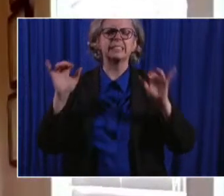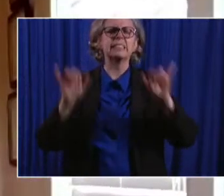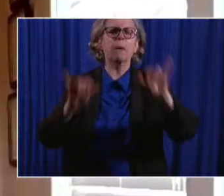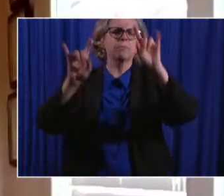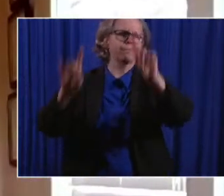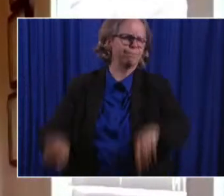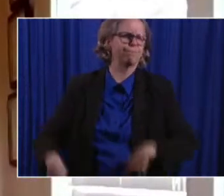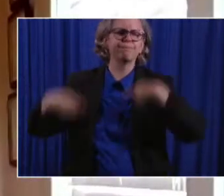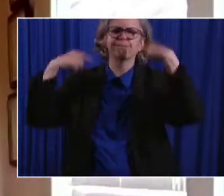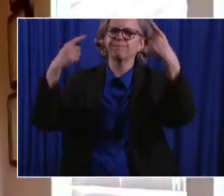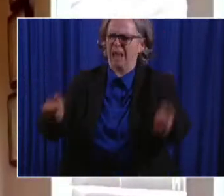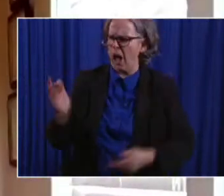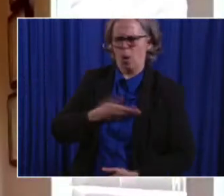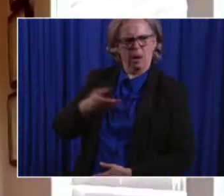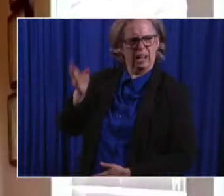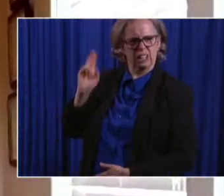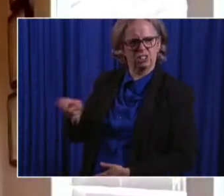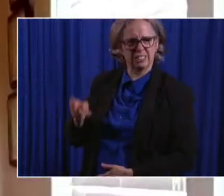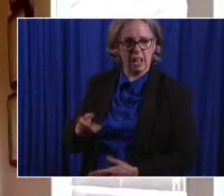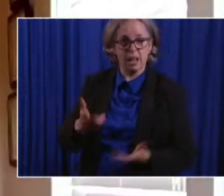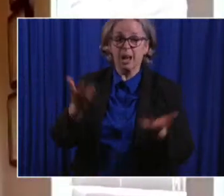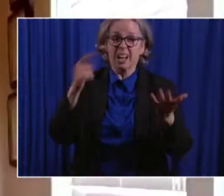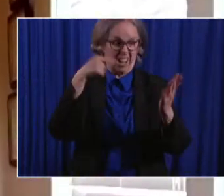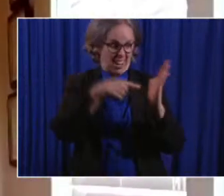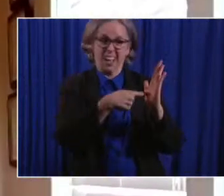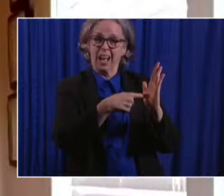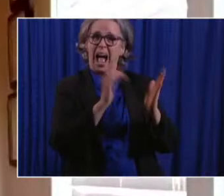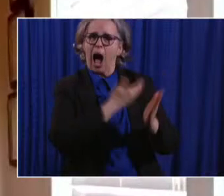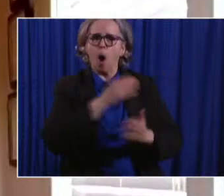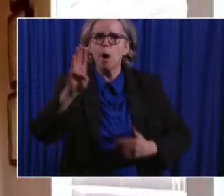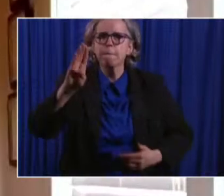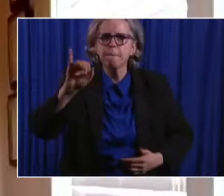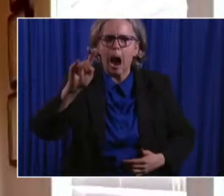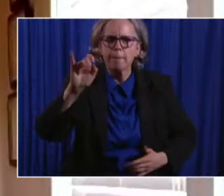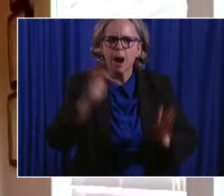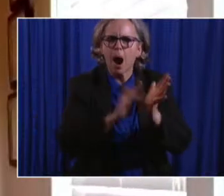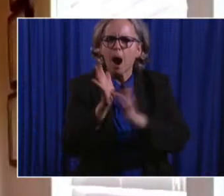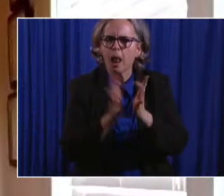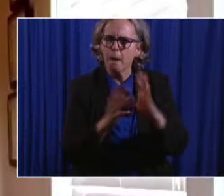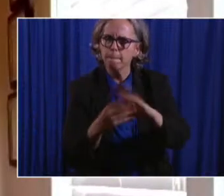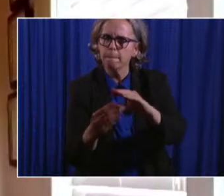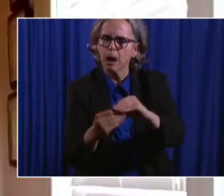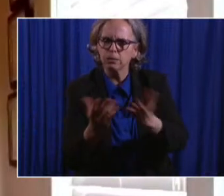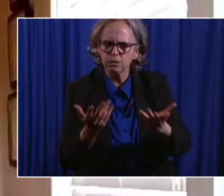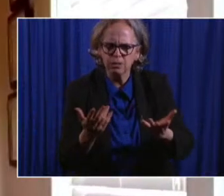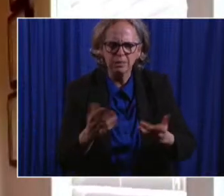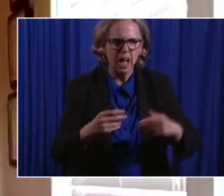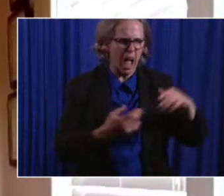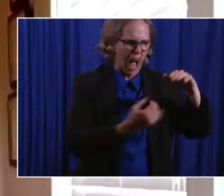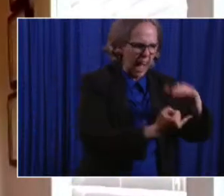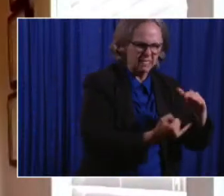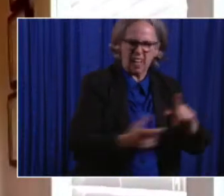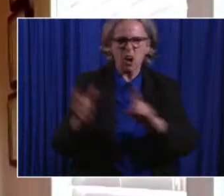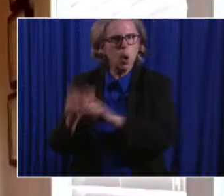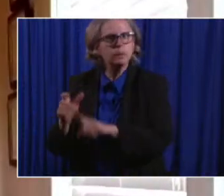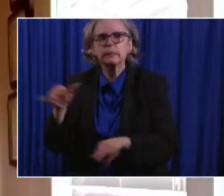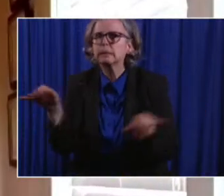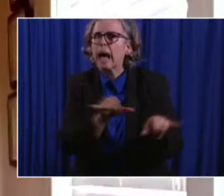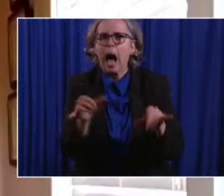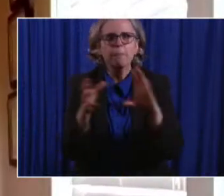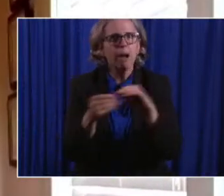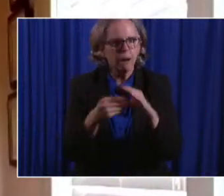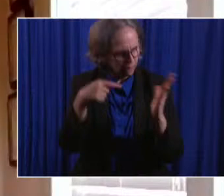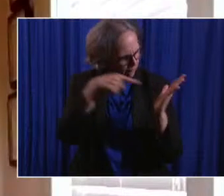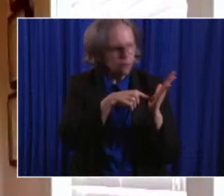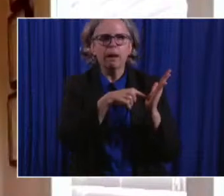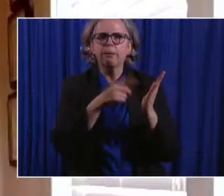reference to them in the Old Testament, in the Bible. They're widely employed. They're among the most effective public